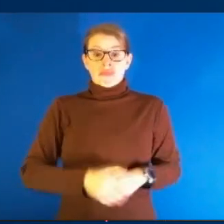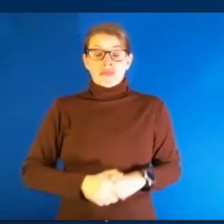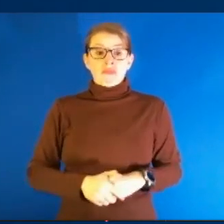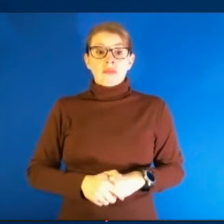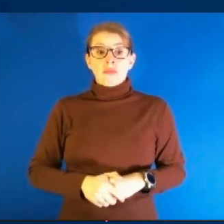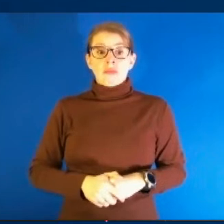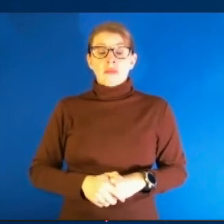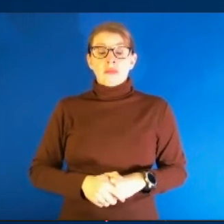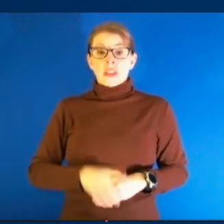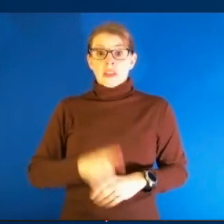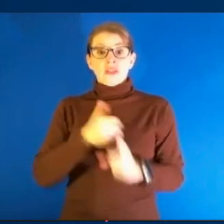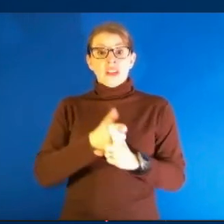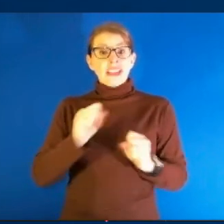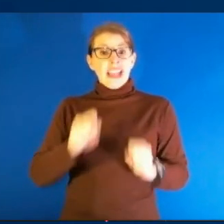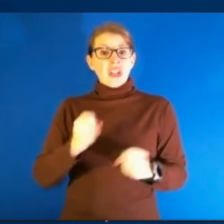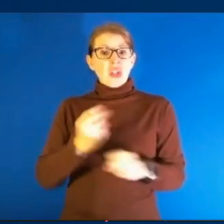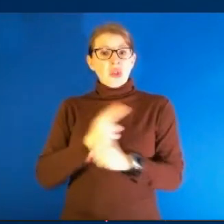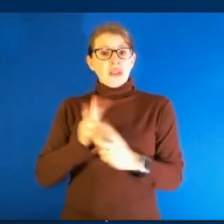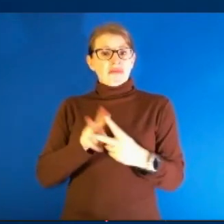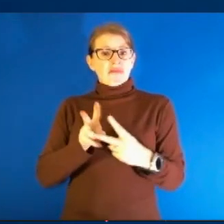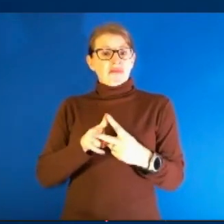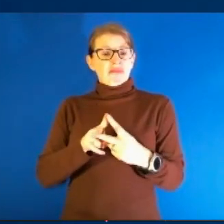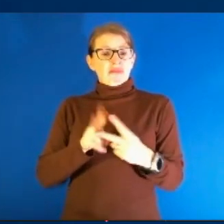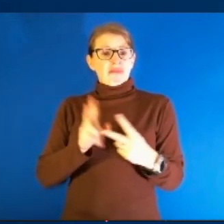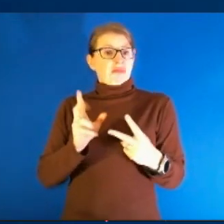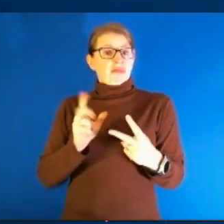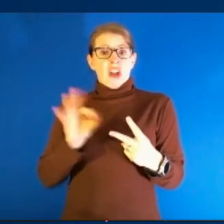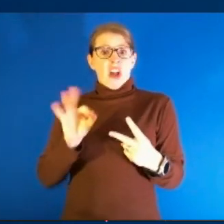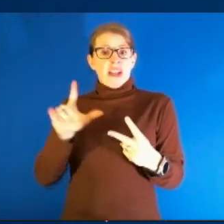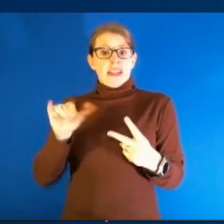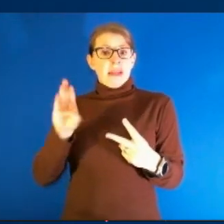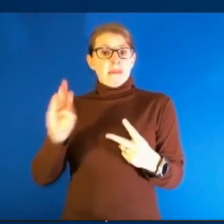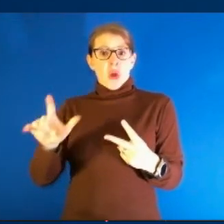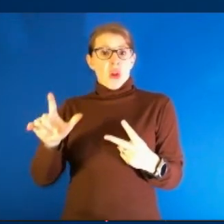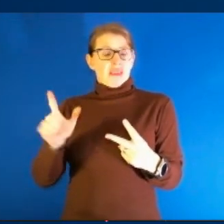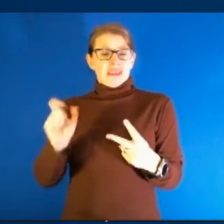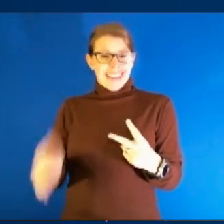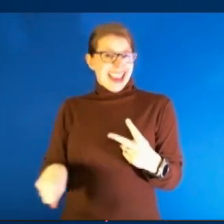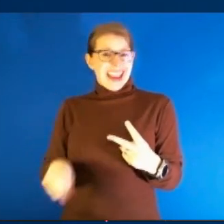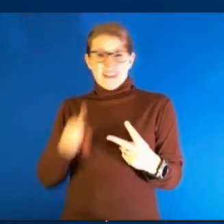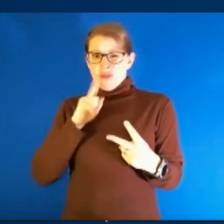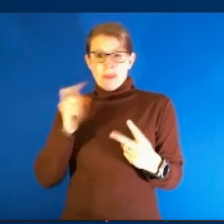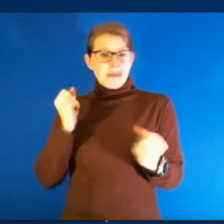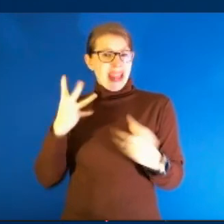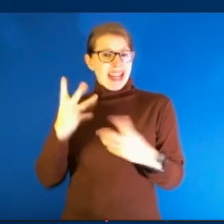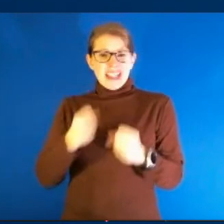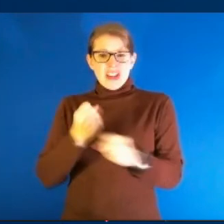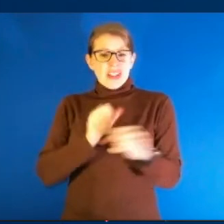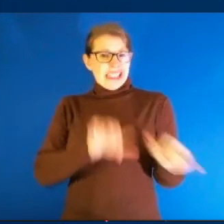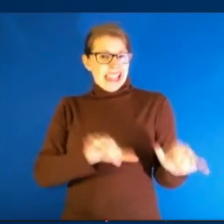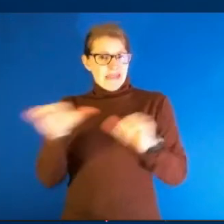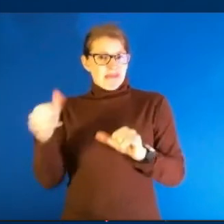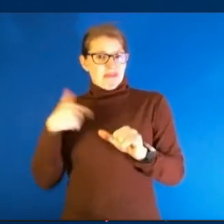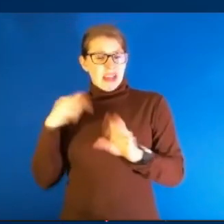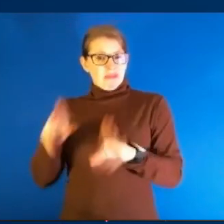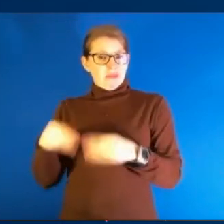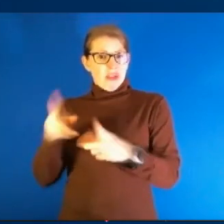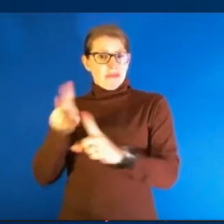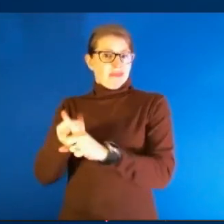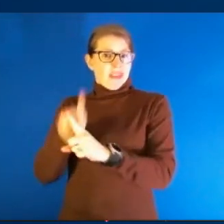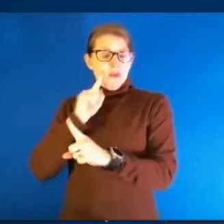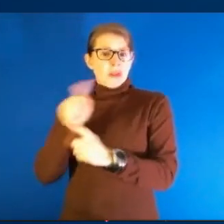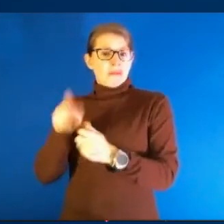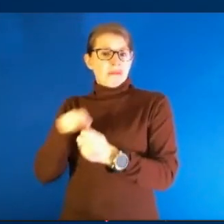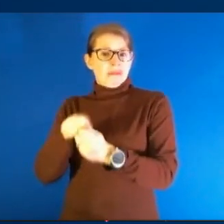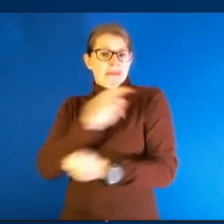use ivermectin and hydroxychloroquine off-label, just as I did in CF or other drugs for many years. Still do. The question is,